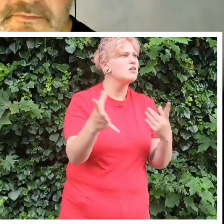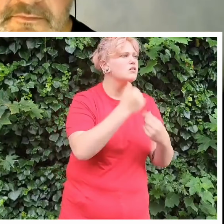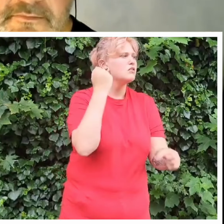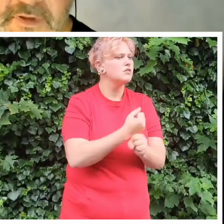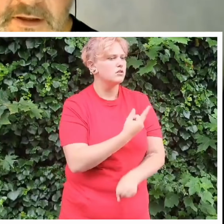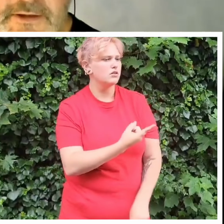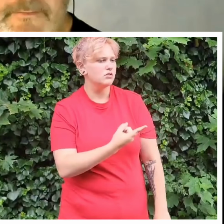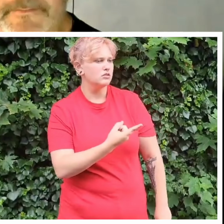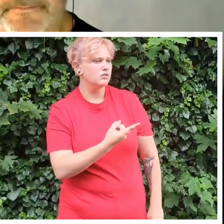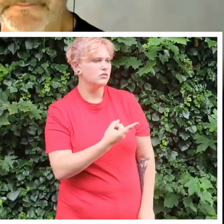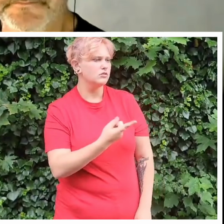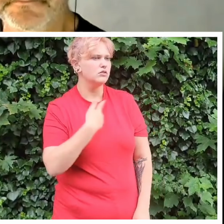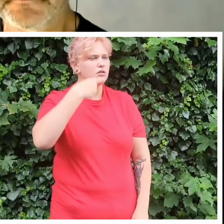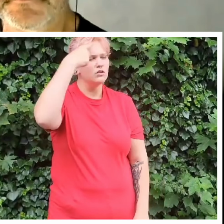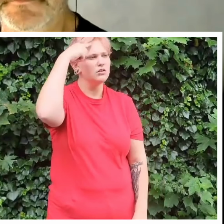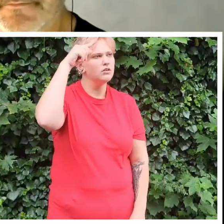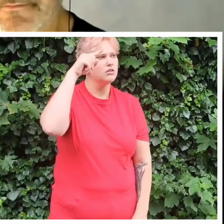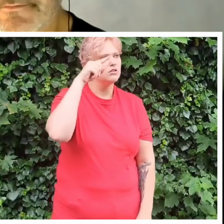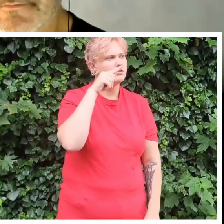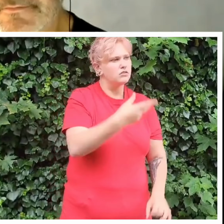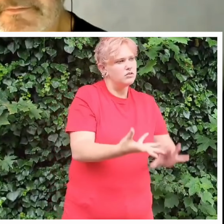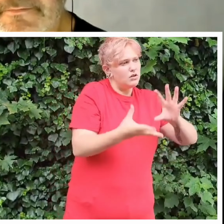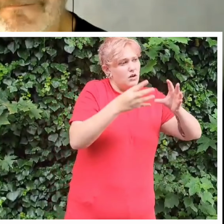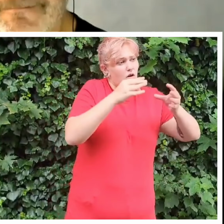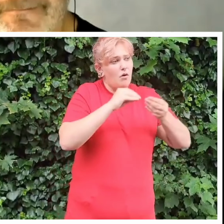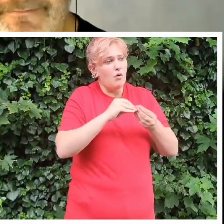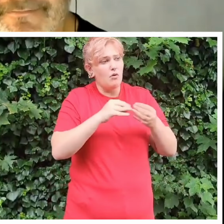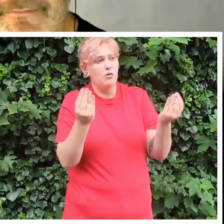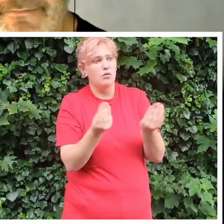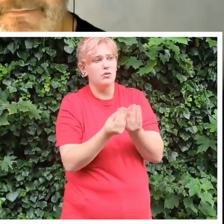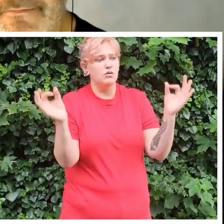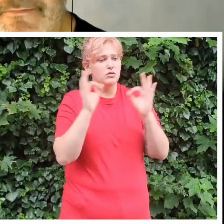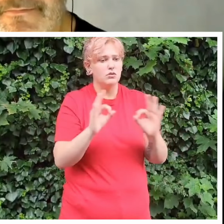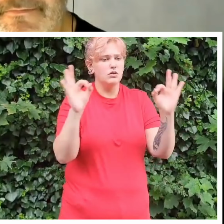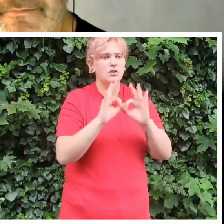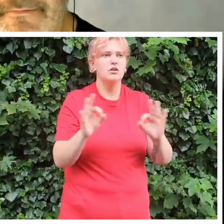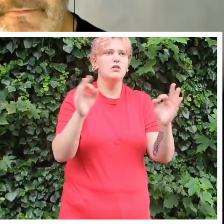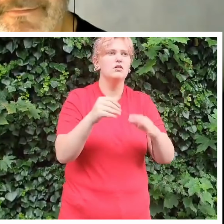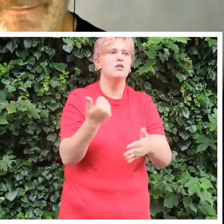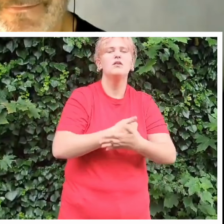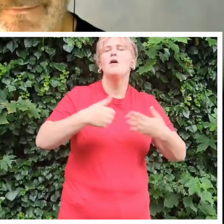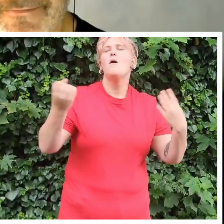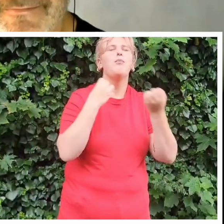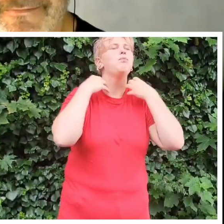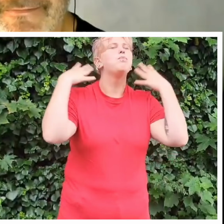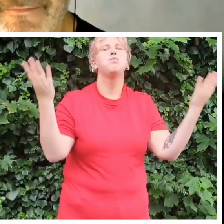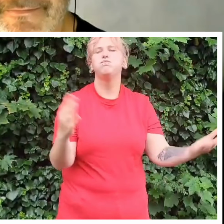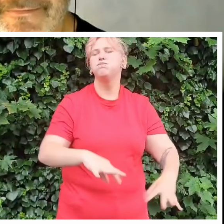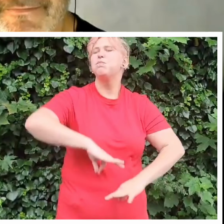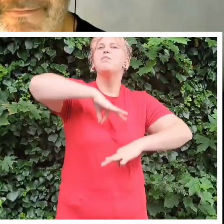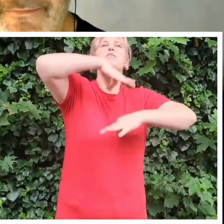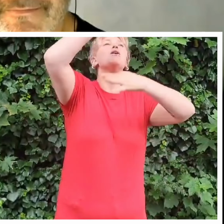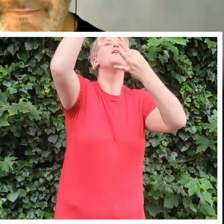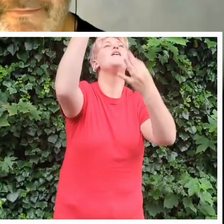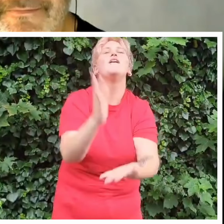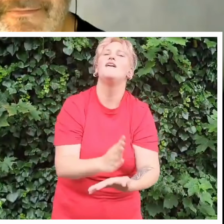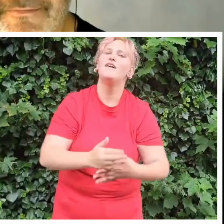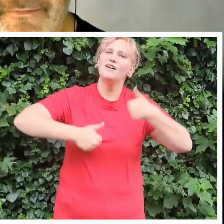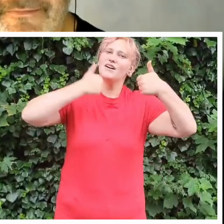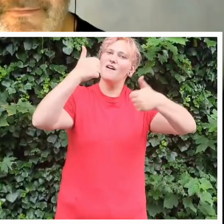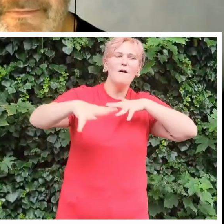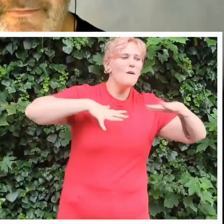that. And I think the collaboration with the music is always lovely to uplift, really good